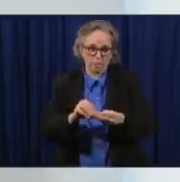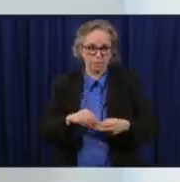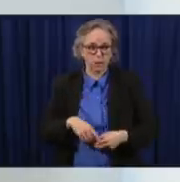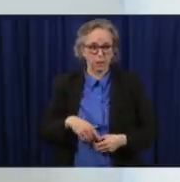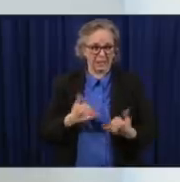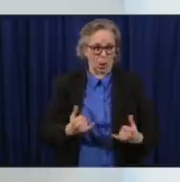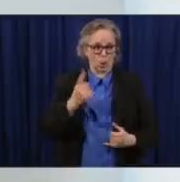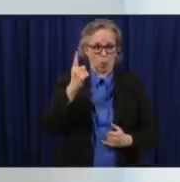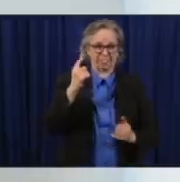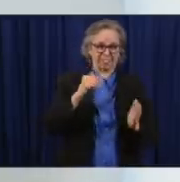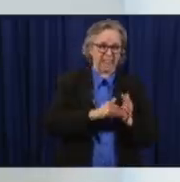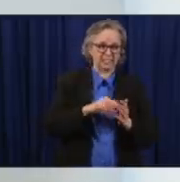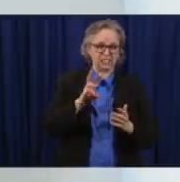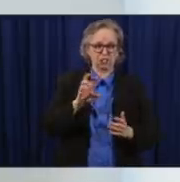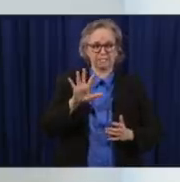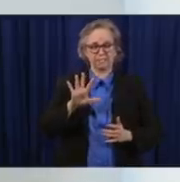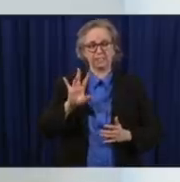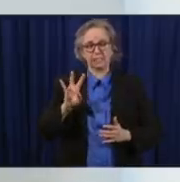1,657